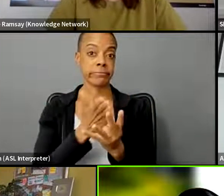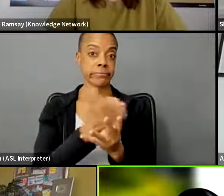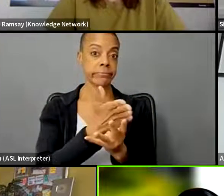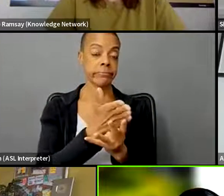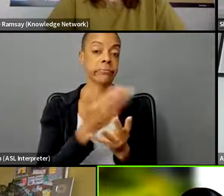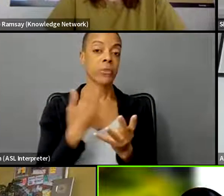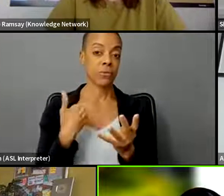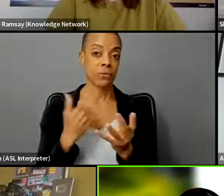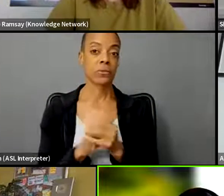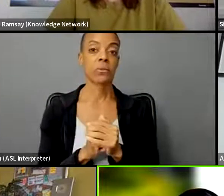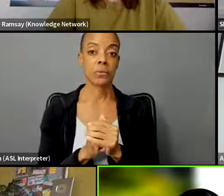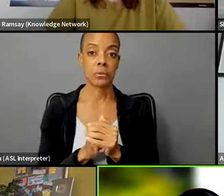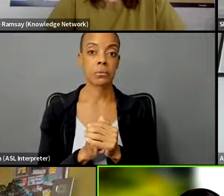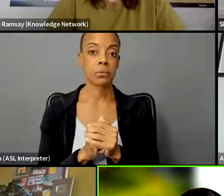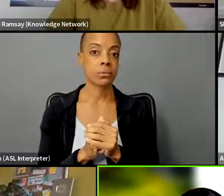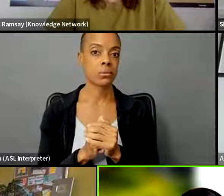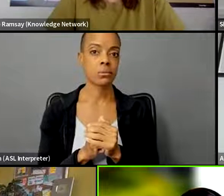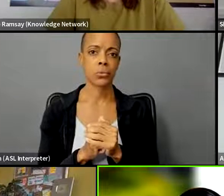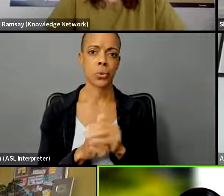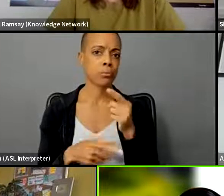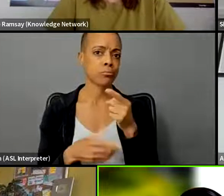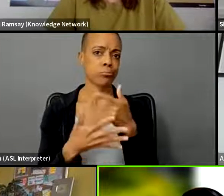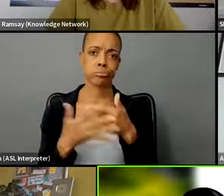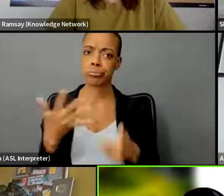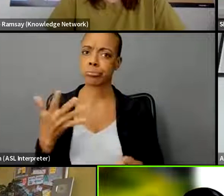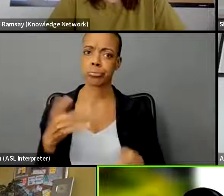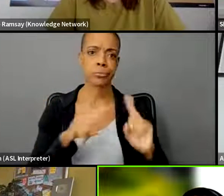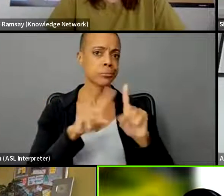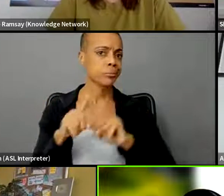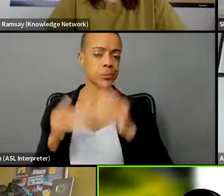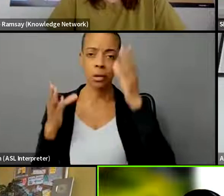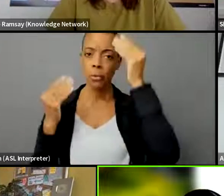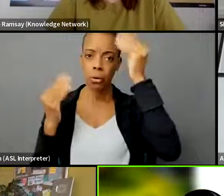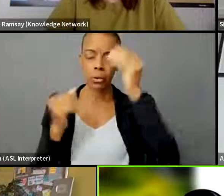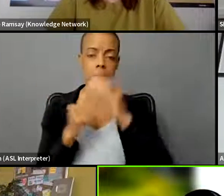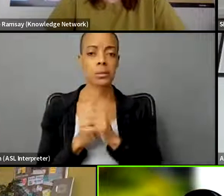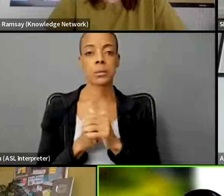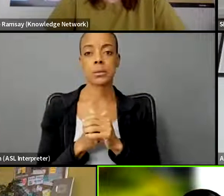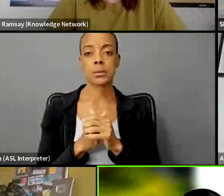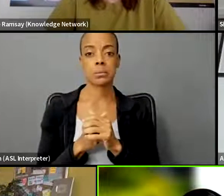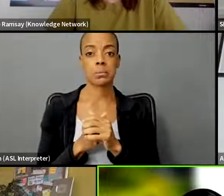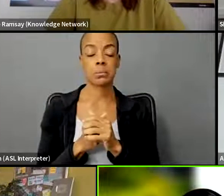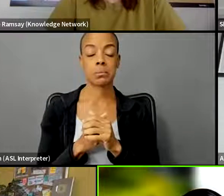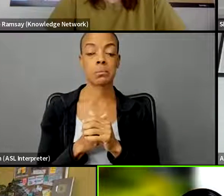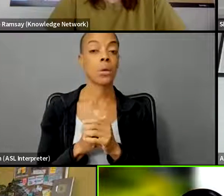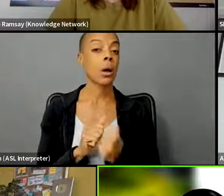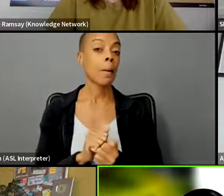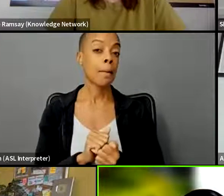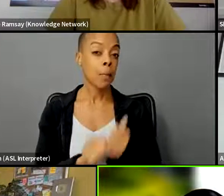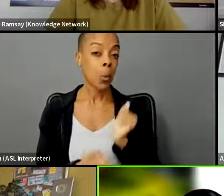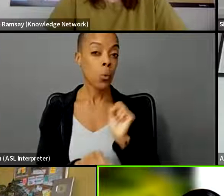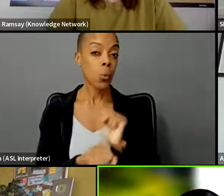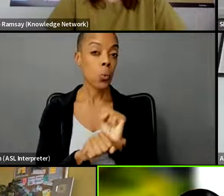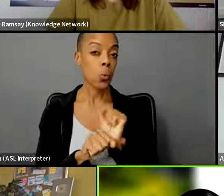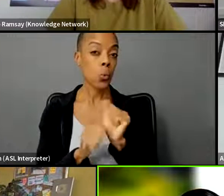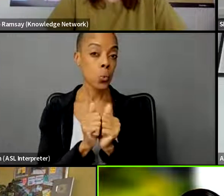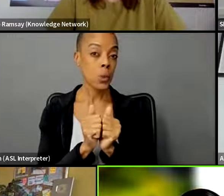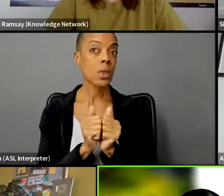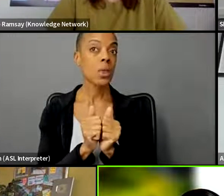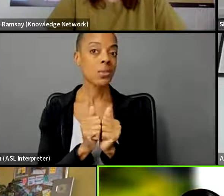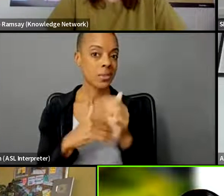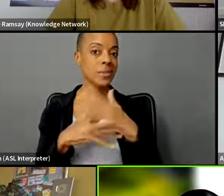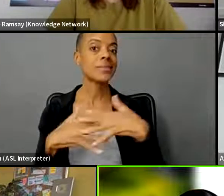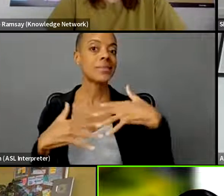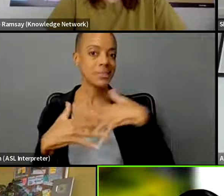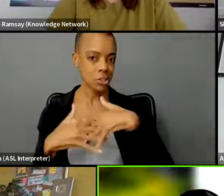And we, as I said, do all kinds of different content in every genre. We work primarily with majority Indigenous